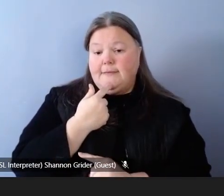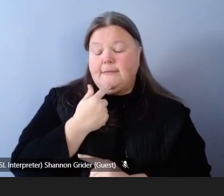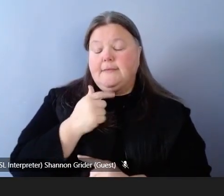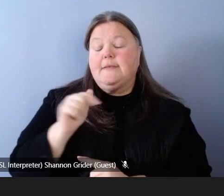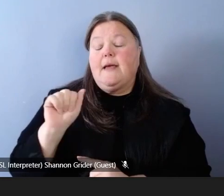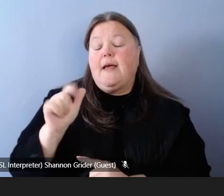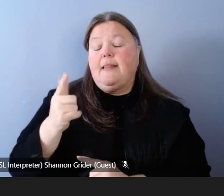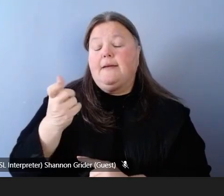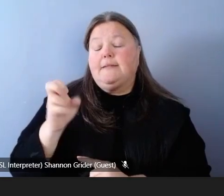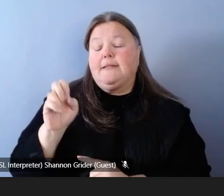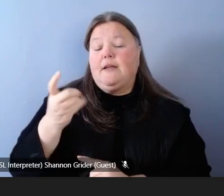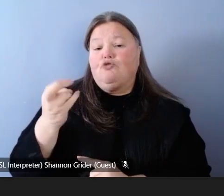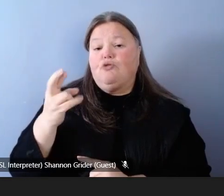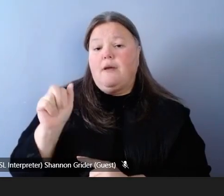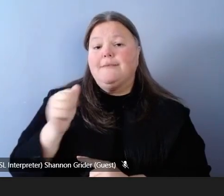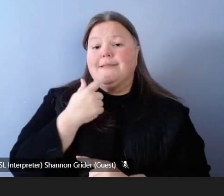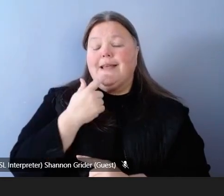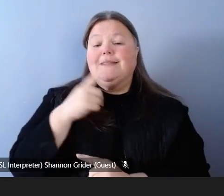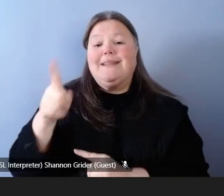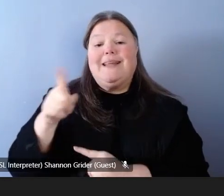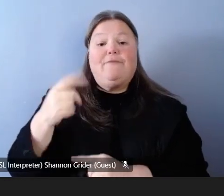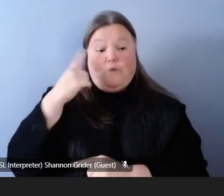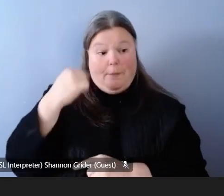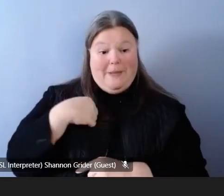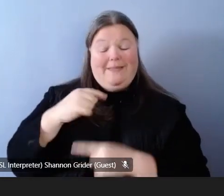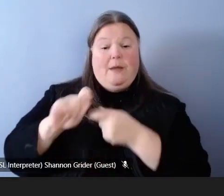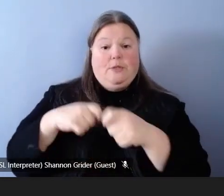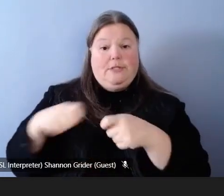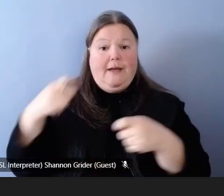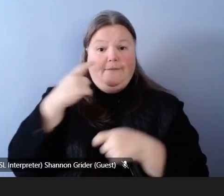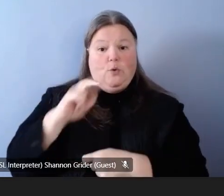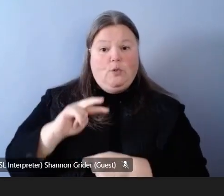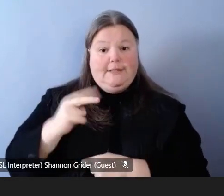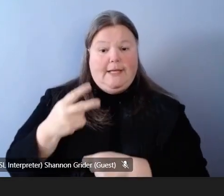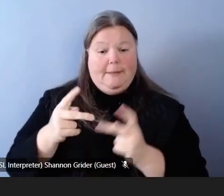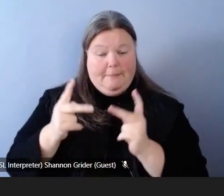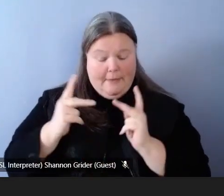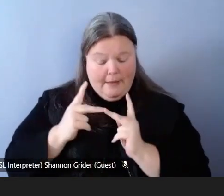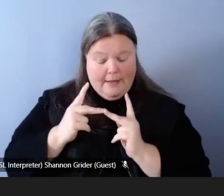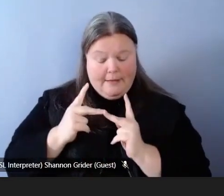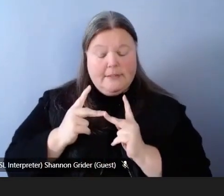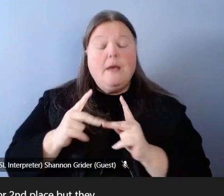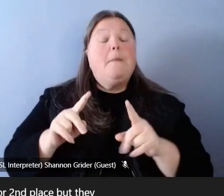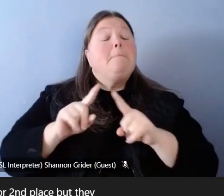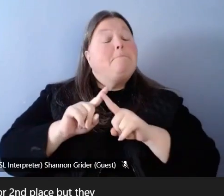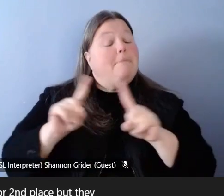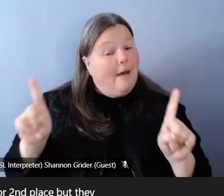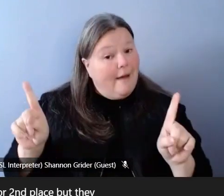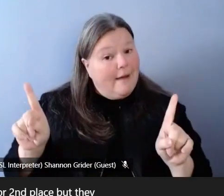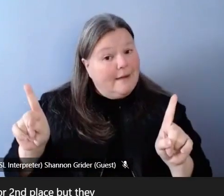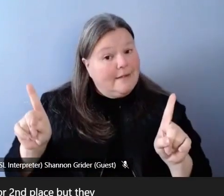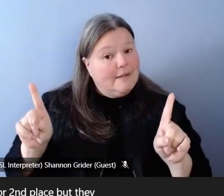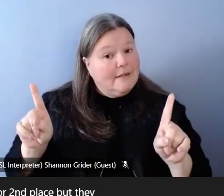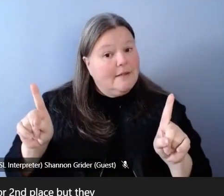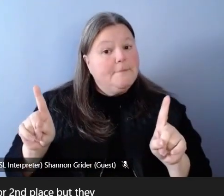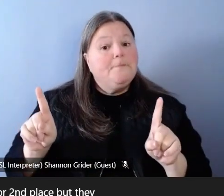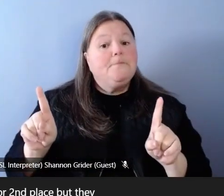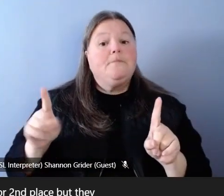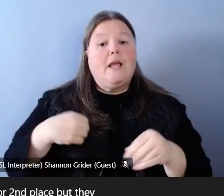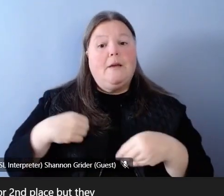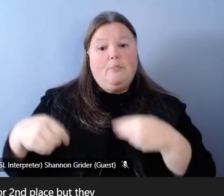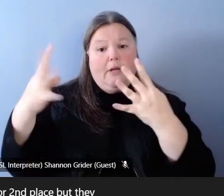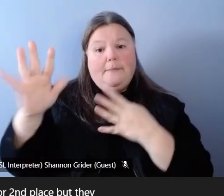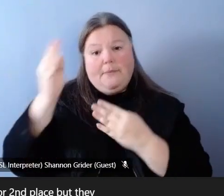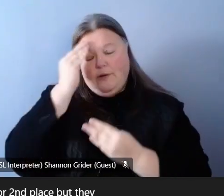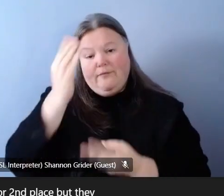they were tied with somebody else for second place, but they had a very, let me just pull up the information real